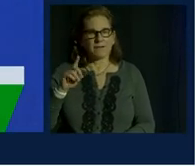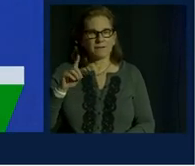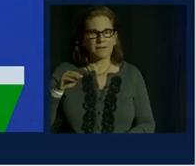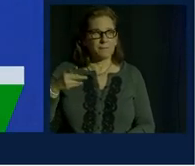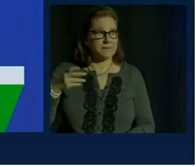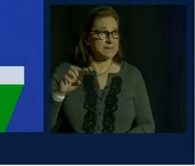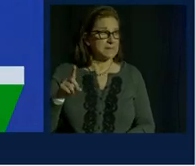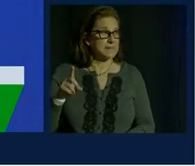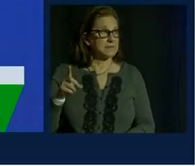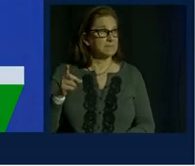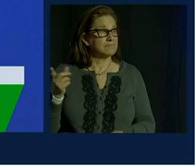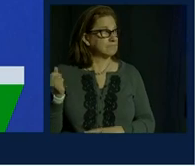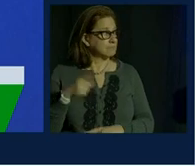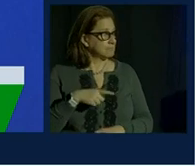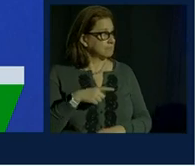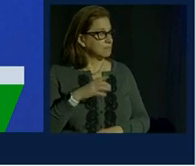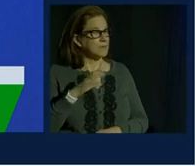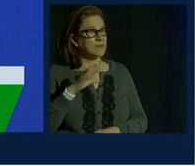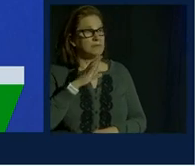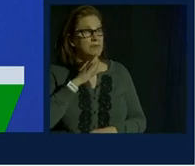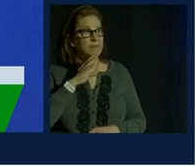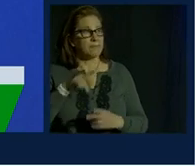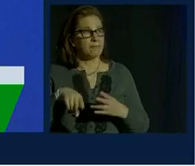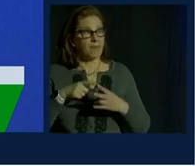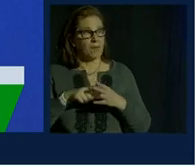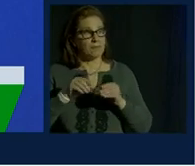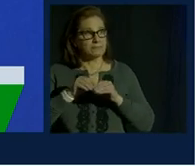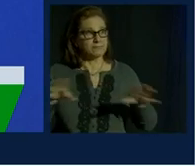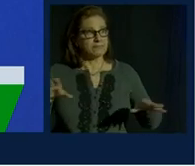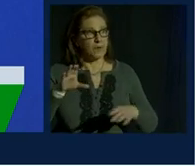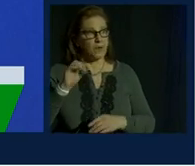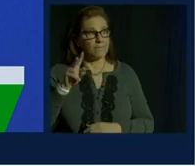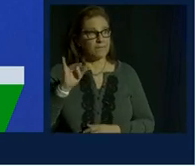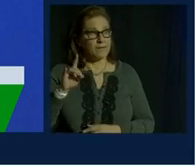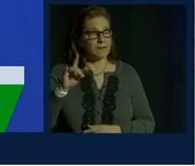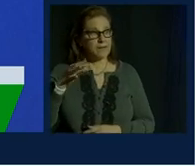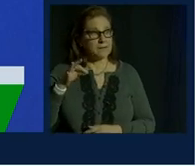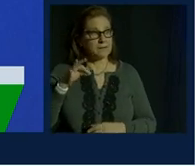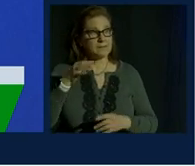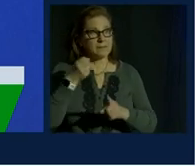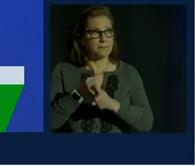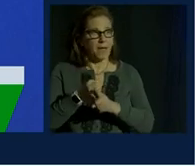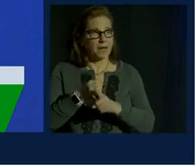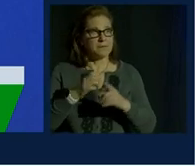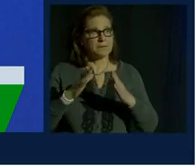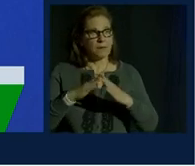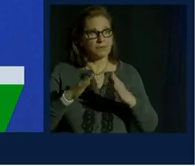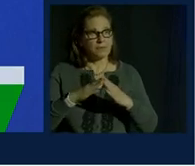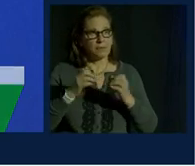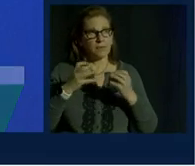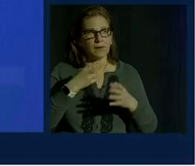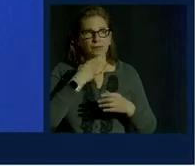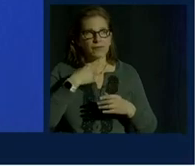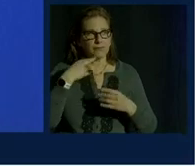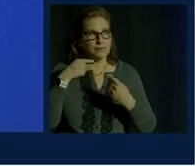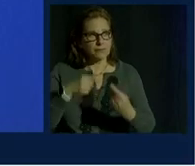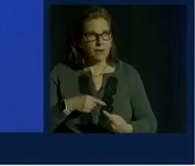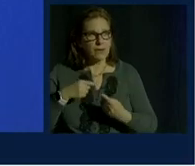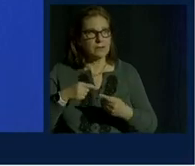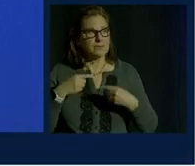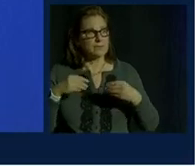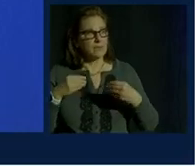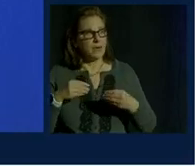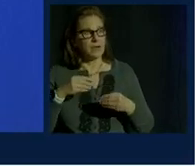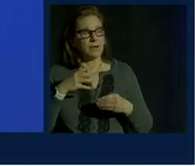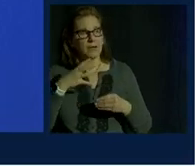onset of COVID-19, the district's downtown economy has been struggling. Our restaurants, hotels, local shops, and small businesses